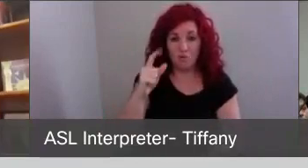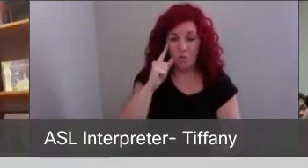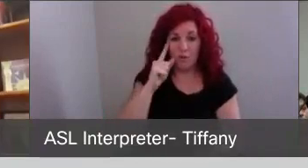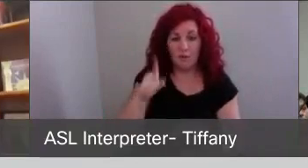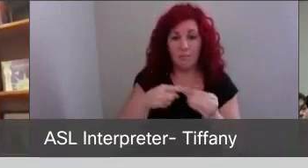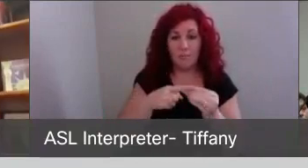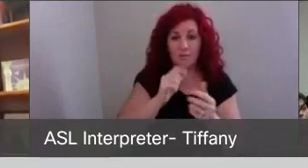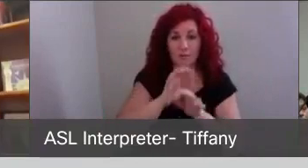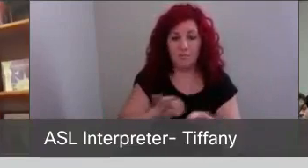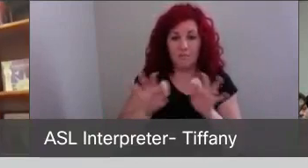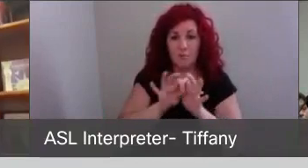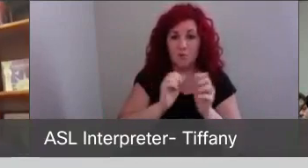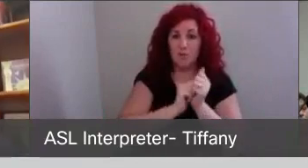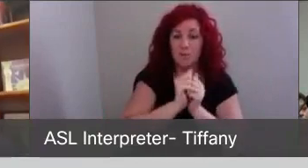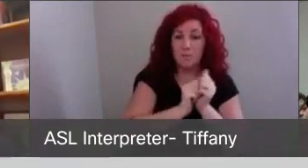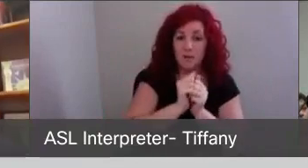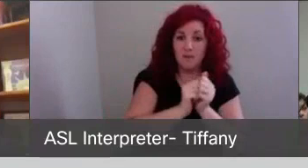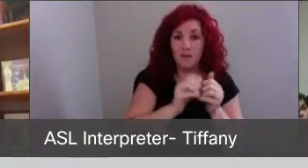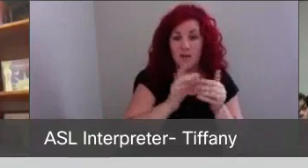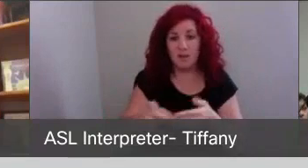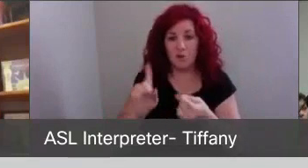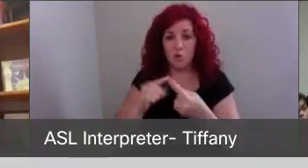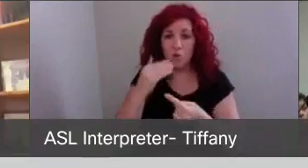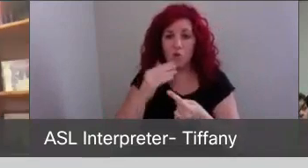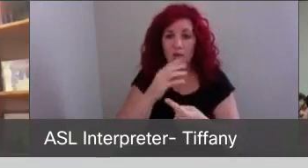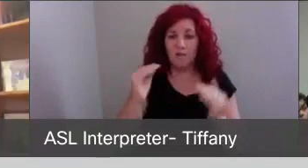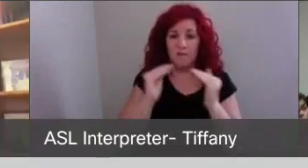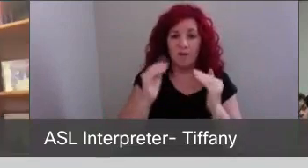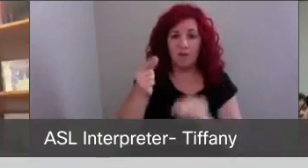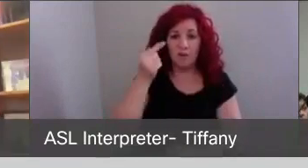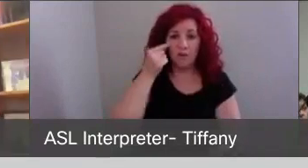the importance of competitiveness in leading to good and fair